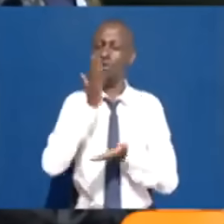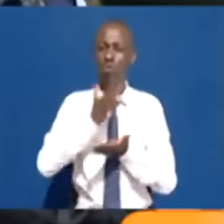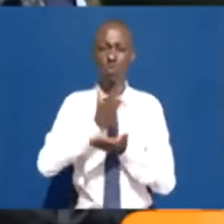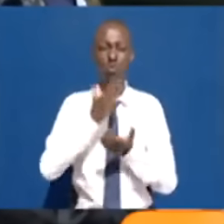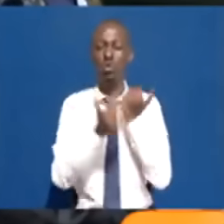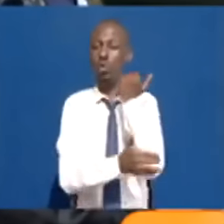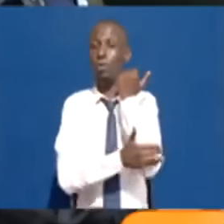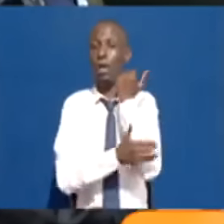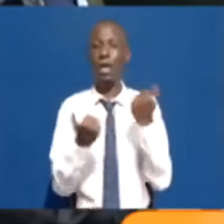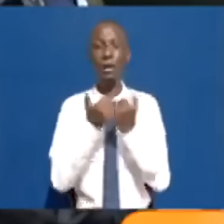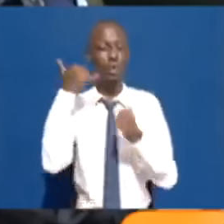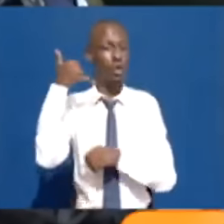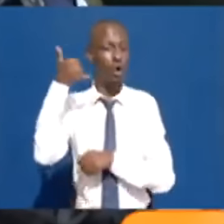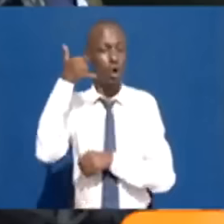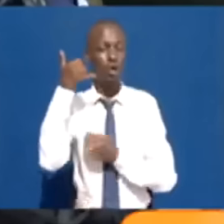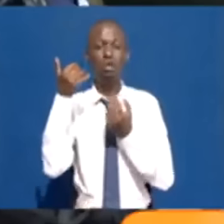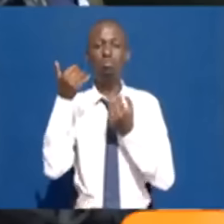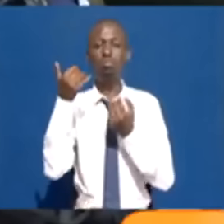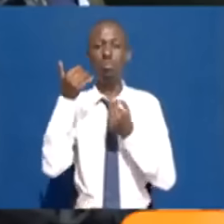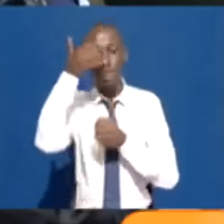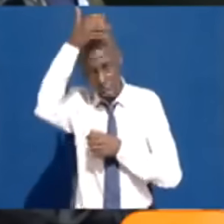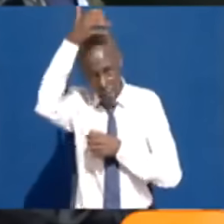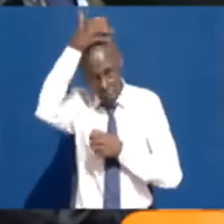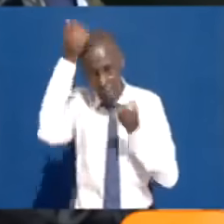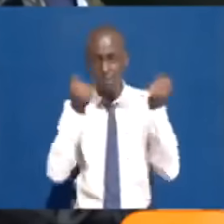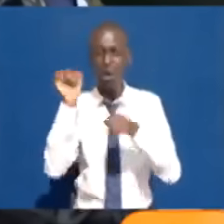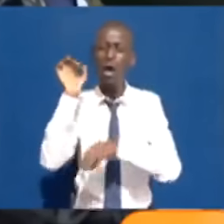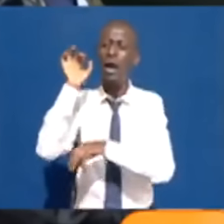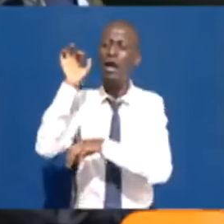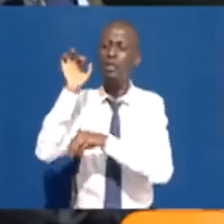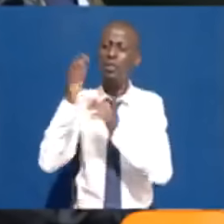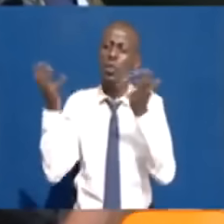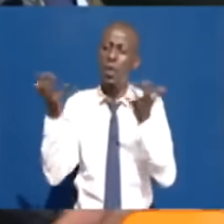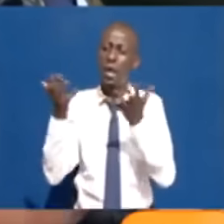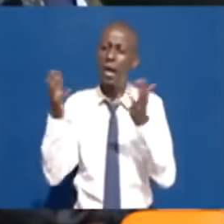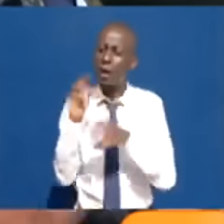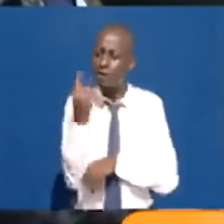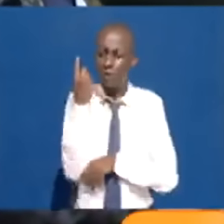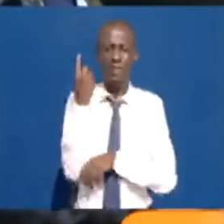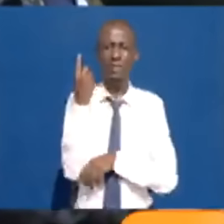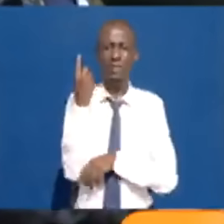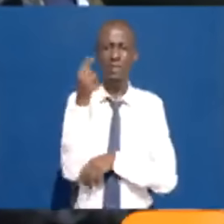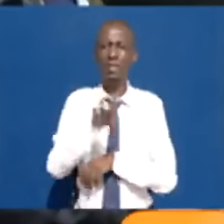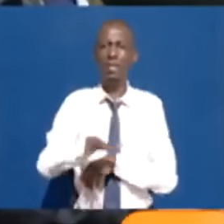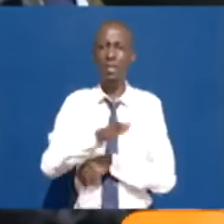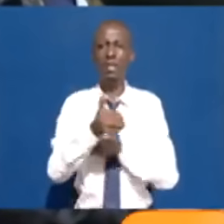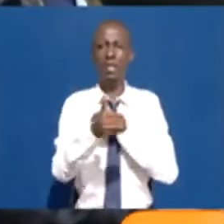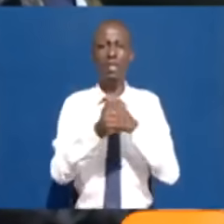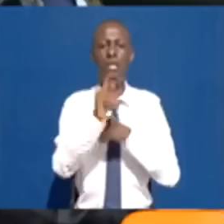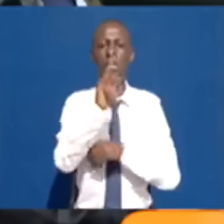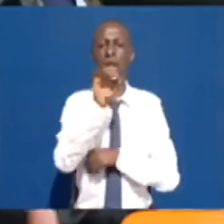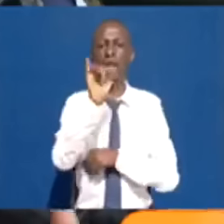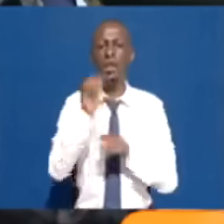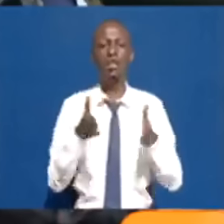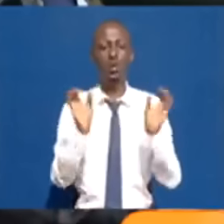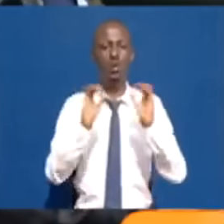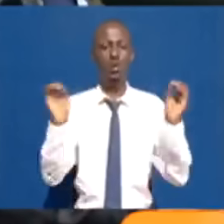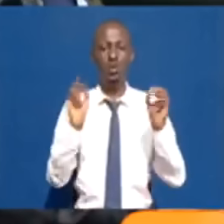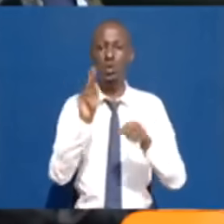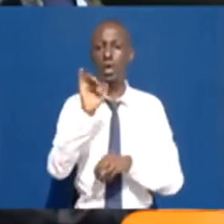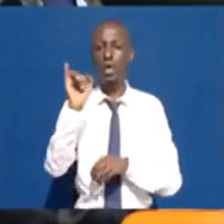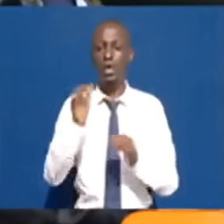call an Uber, they have to ask first where you are. Because if you're anywhere off Katani Road, because Katani Road is like the only